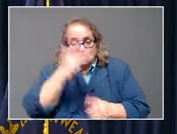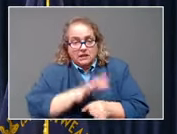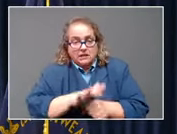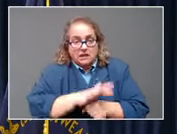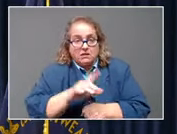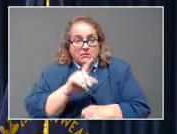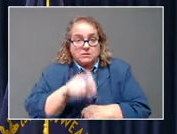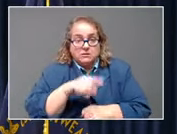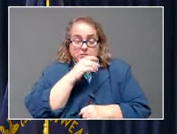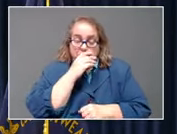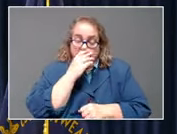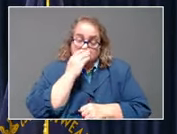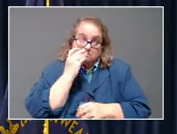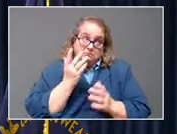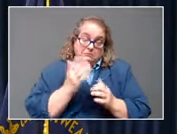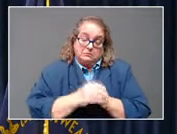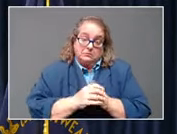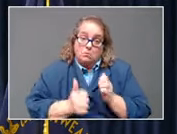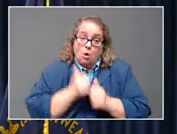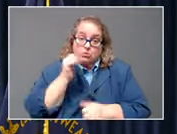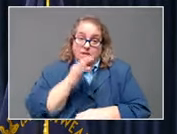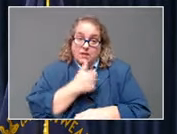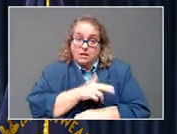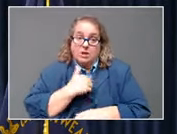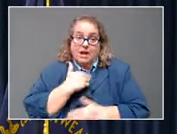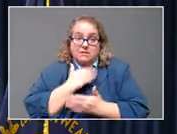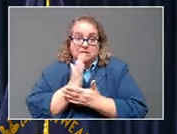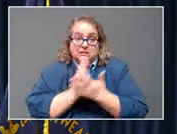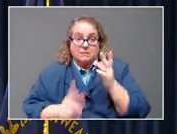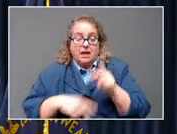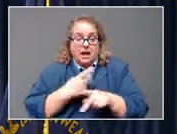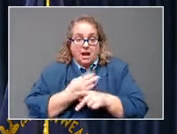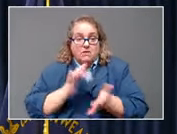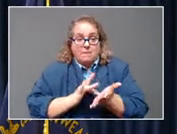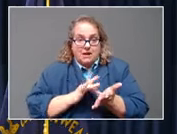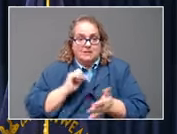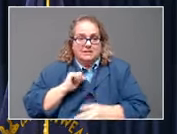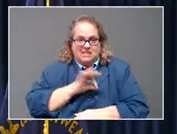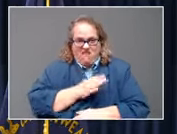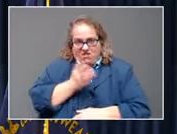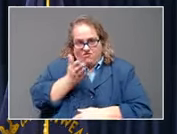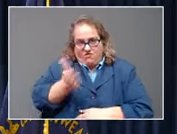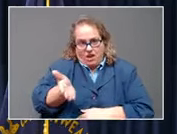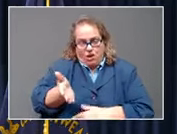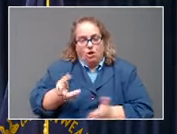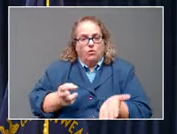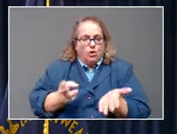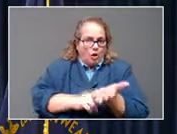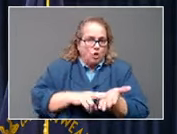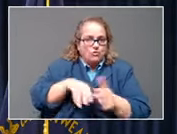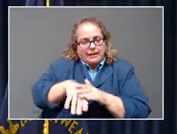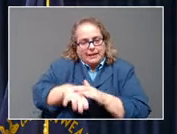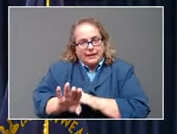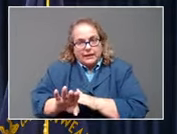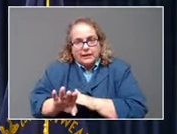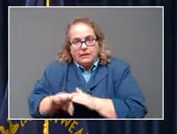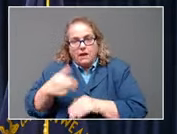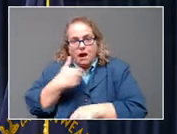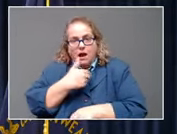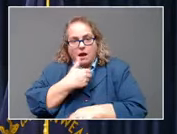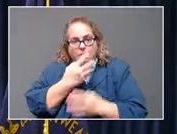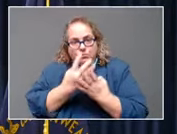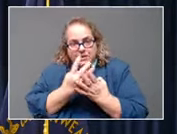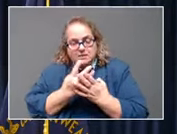Well, certainly most of the hospitals have some form of medical staff that is there, either contracted or always